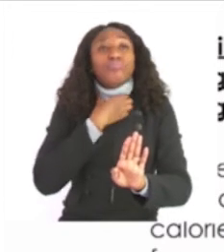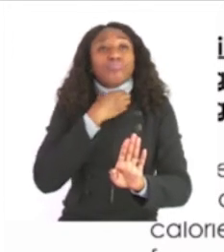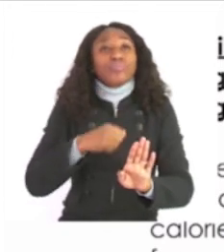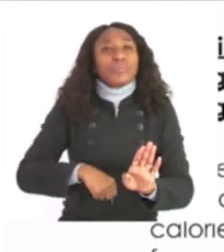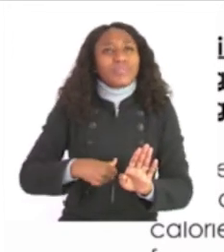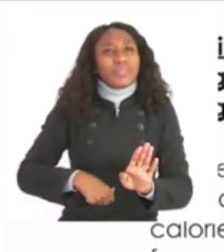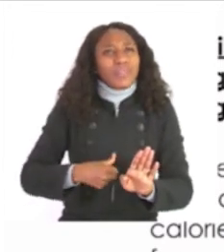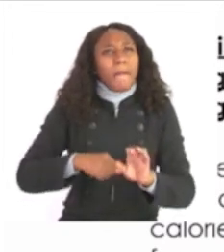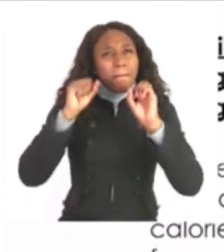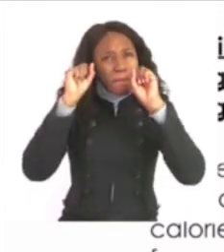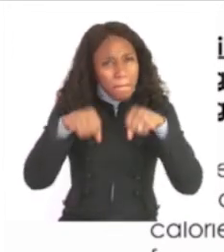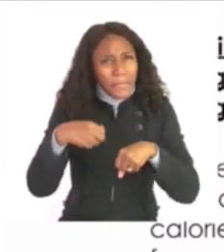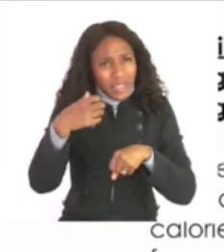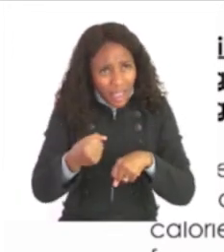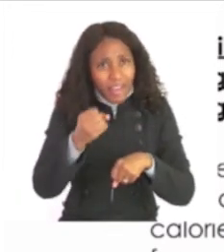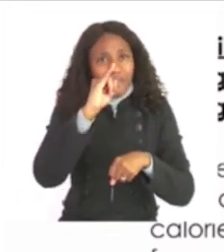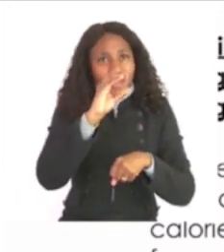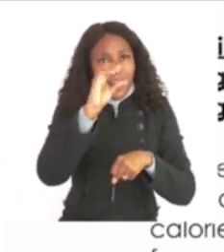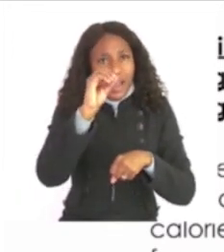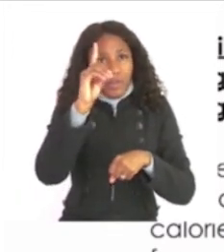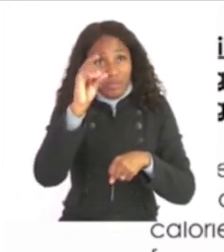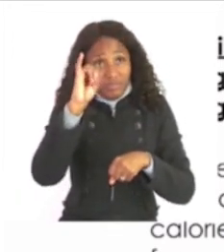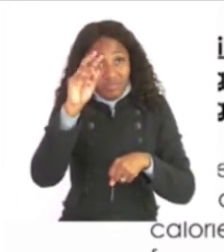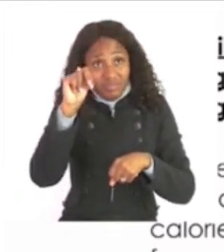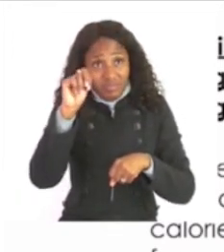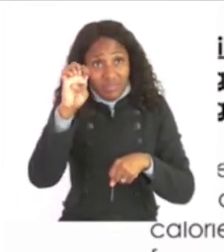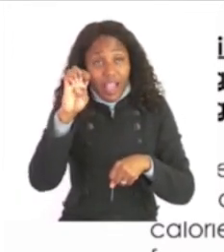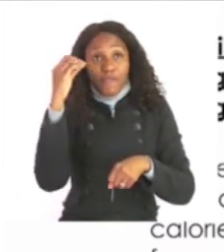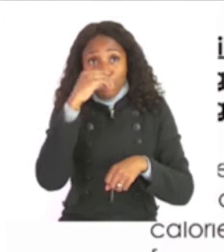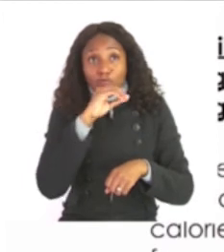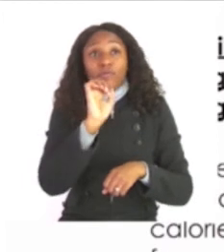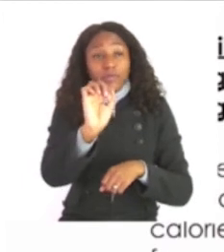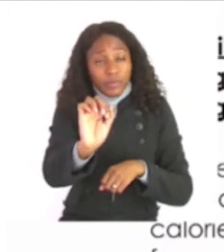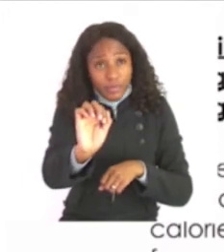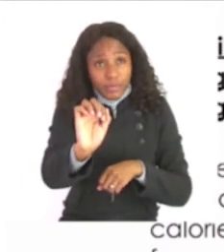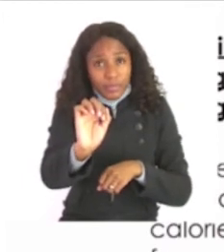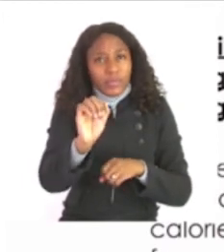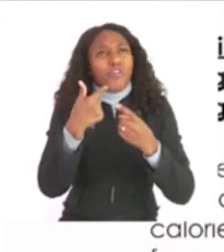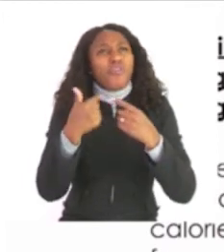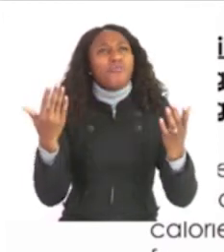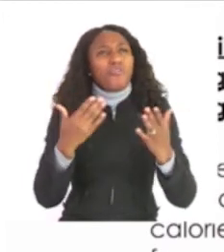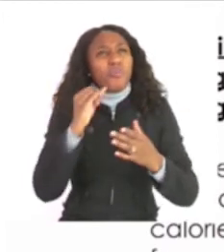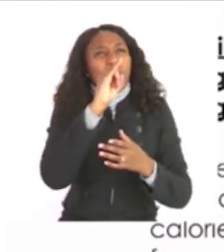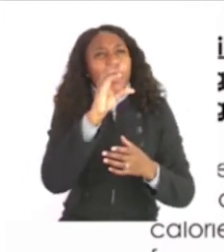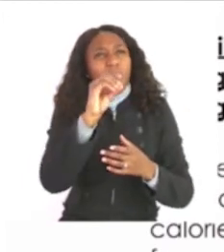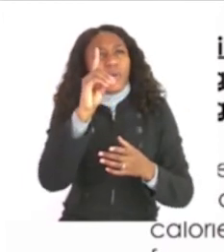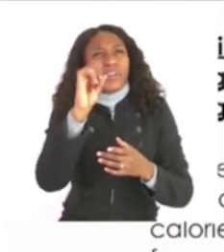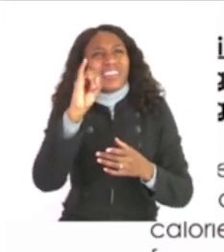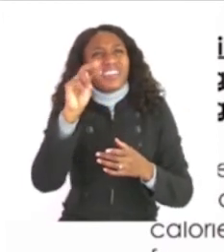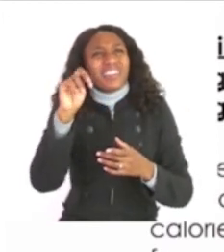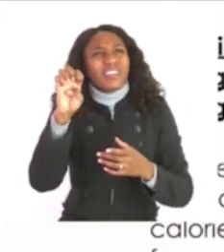have some iodine in your diet. So you can get iodine from